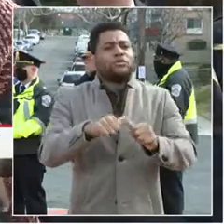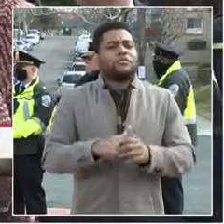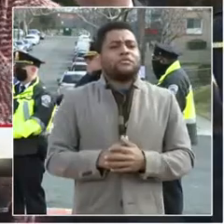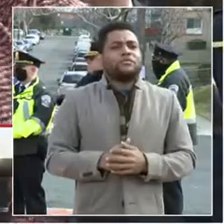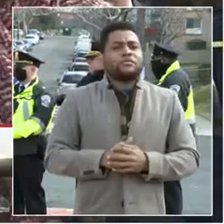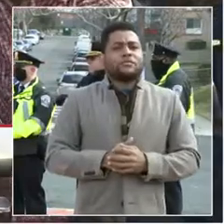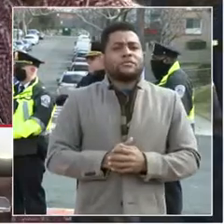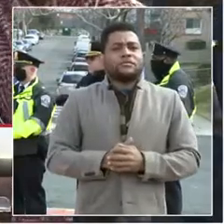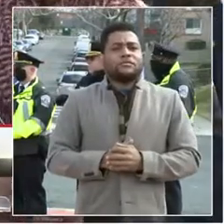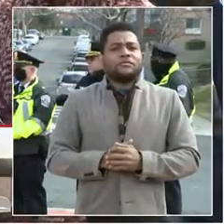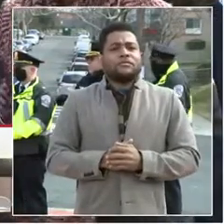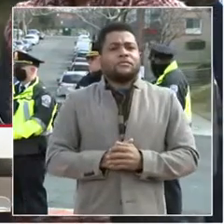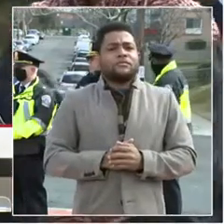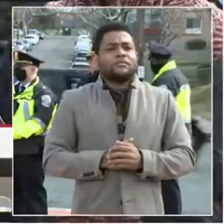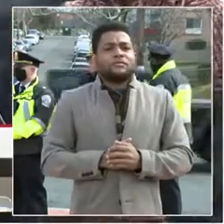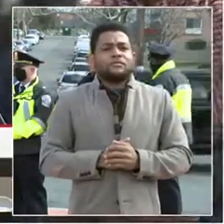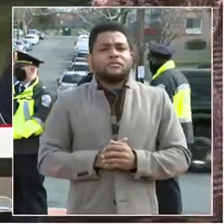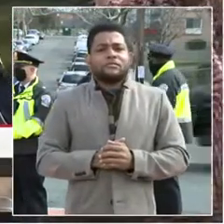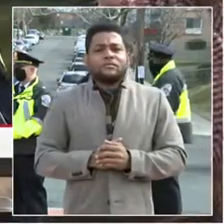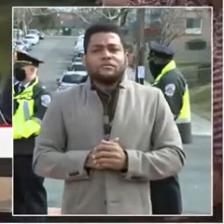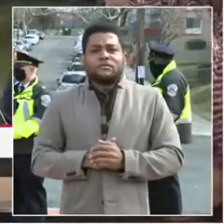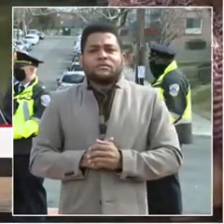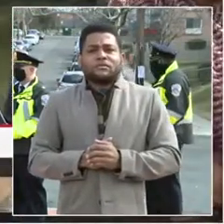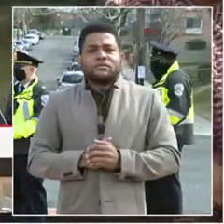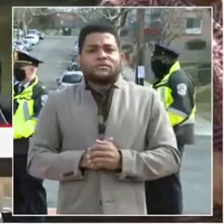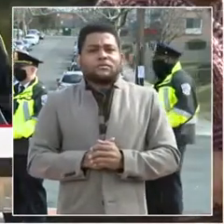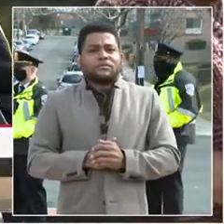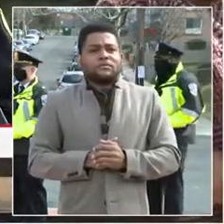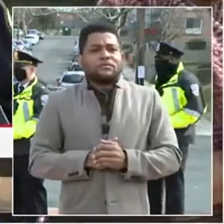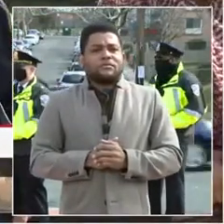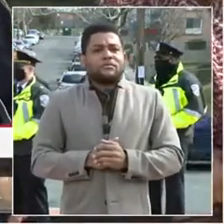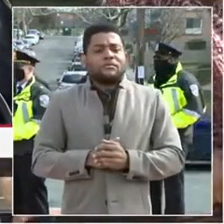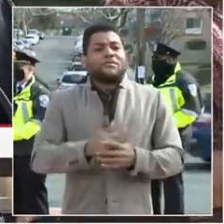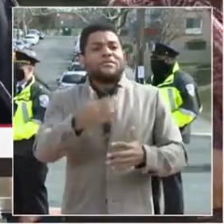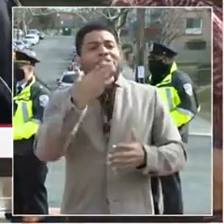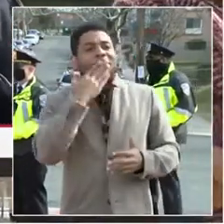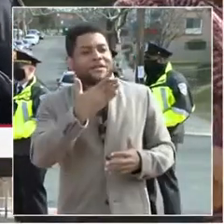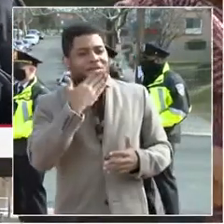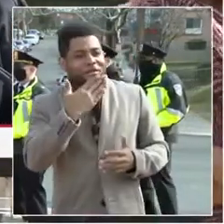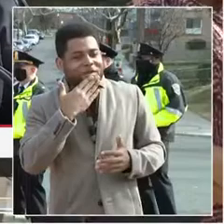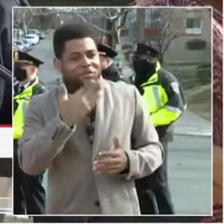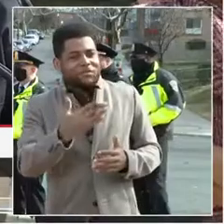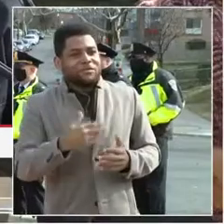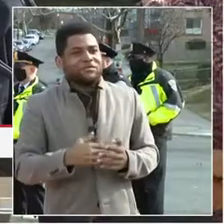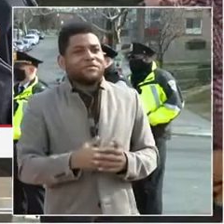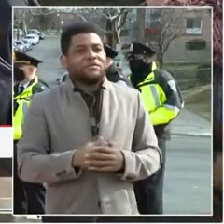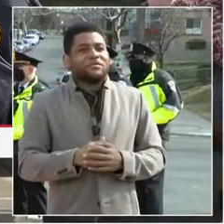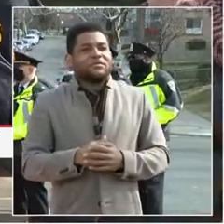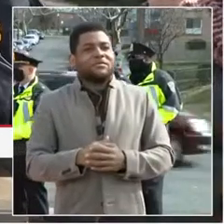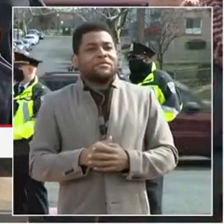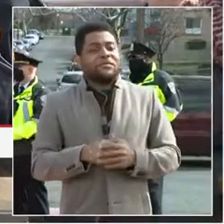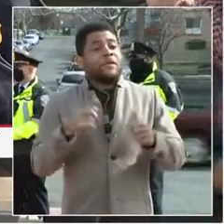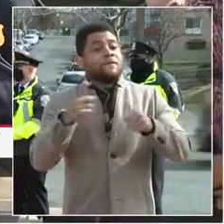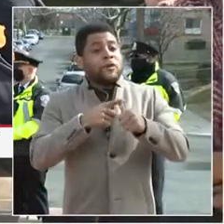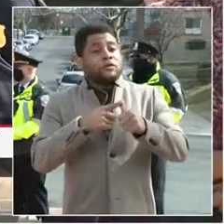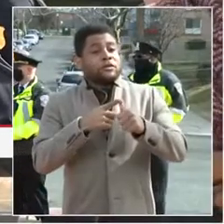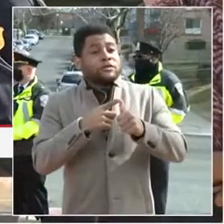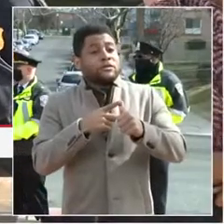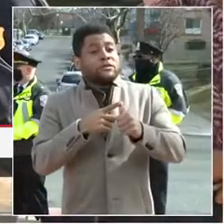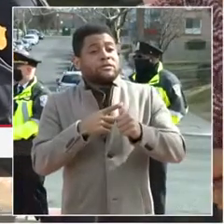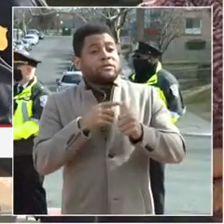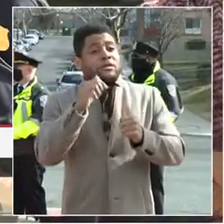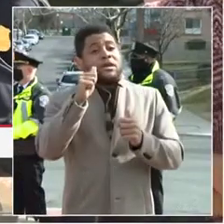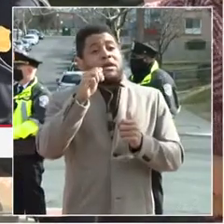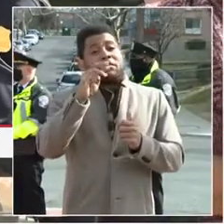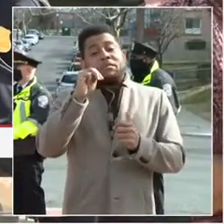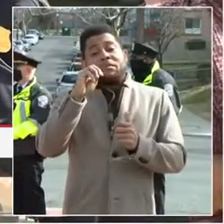evolves. Yeah, thank you for that, Mayor. So, as for all of our First Amendment demonstrations that happen here in the city, we